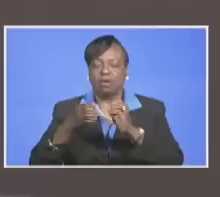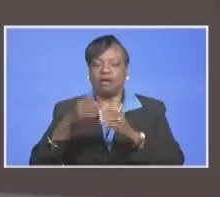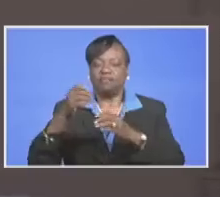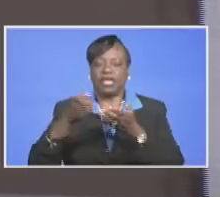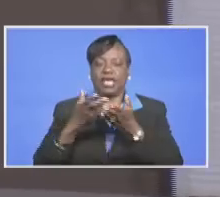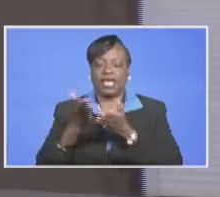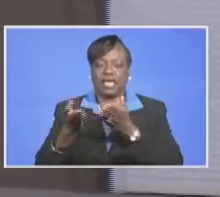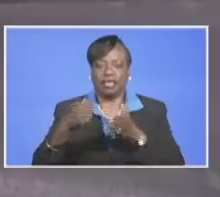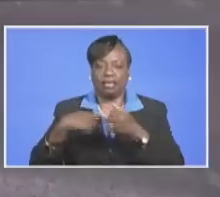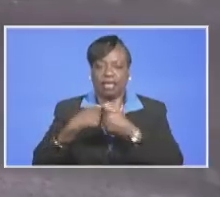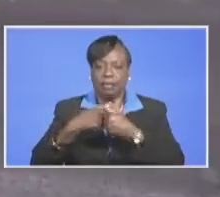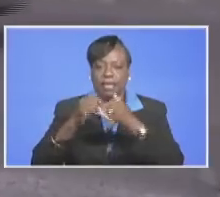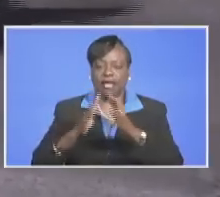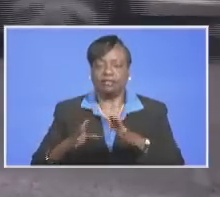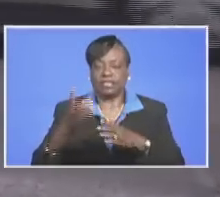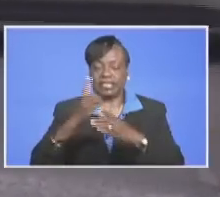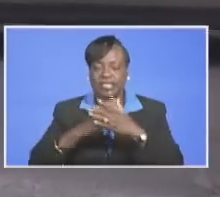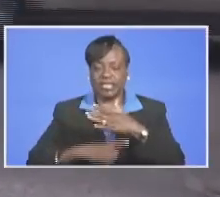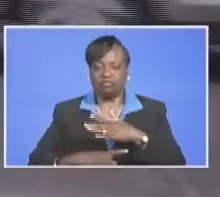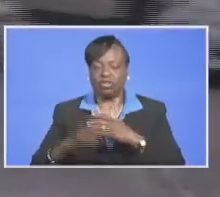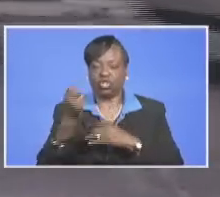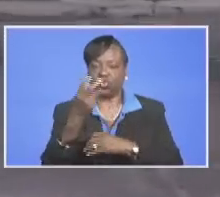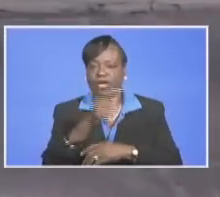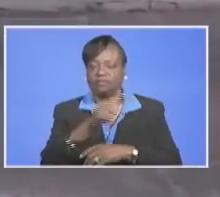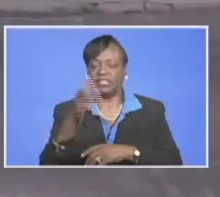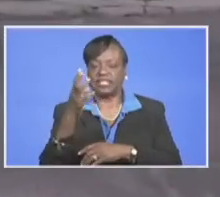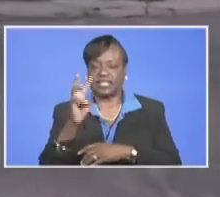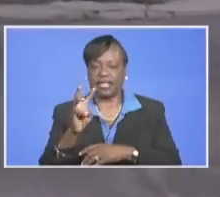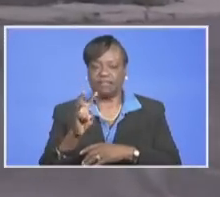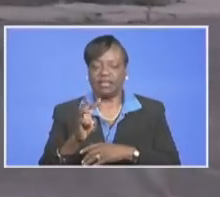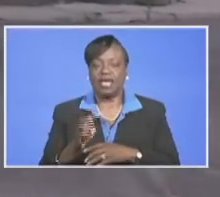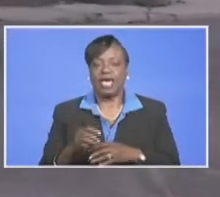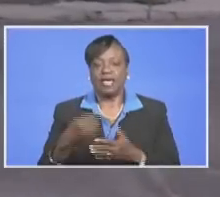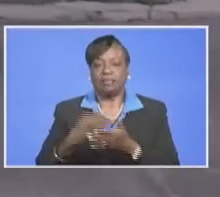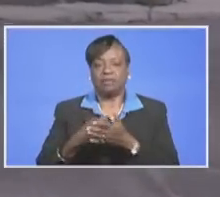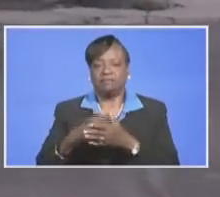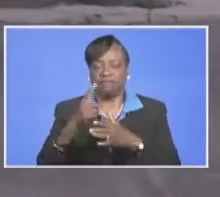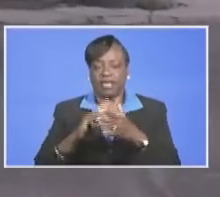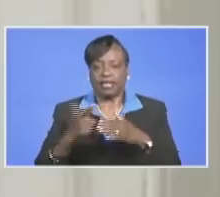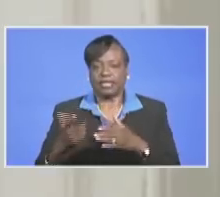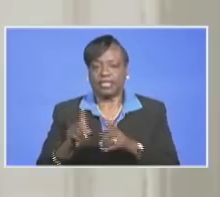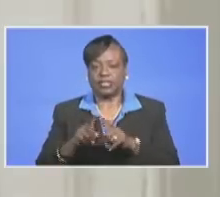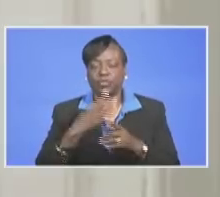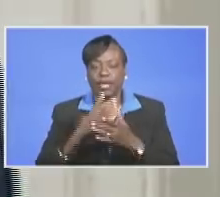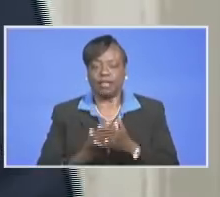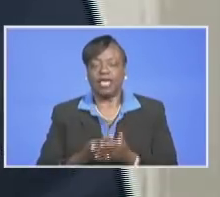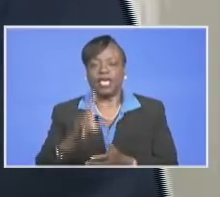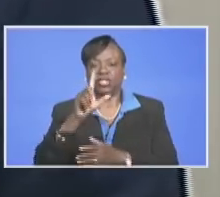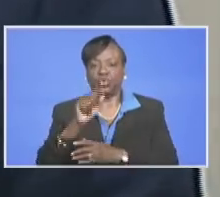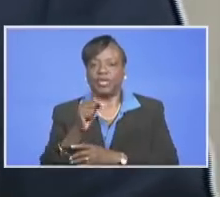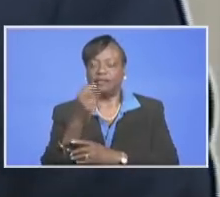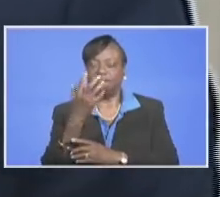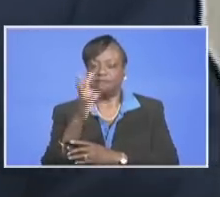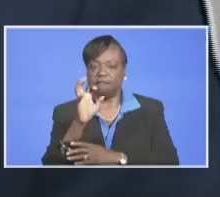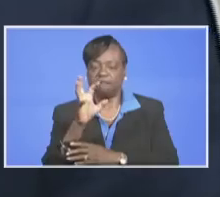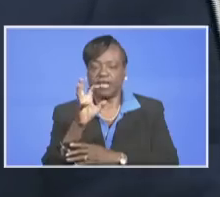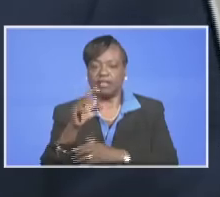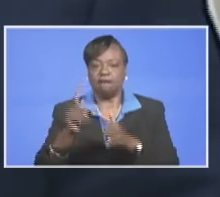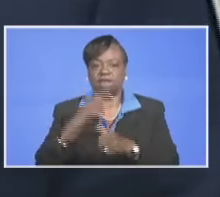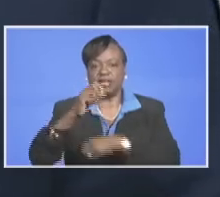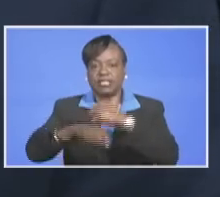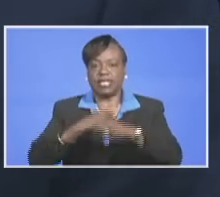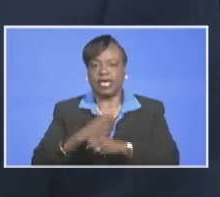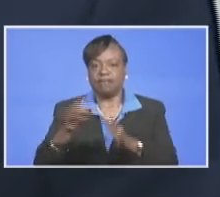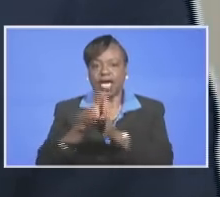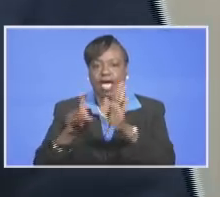to 7, and the number of locations fell from 635 to 363. In 2015, their first year of